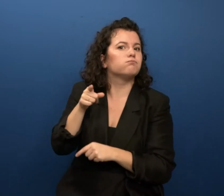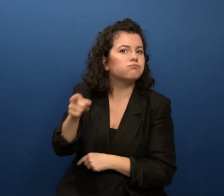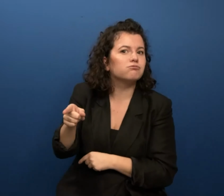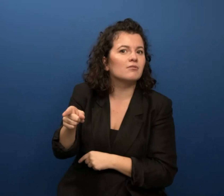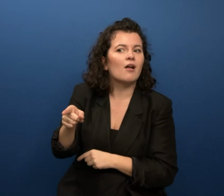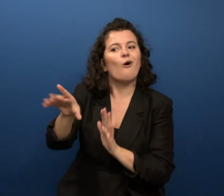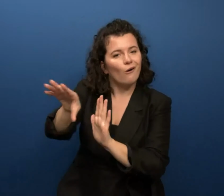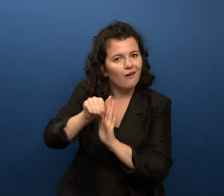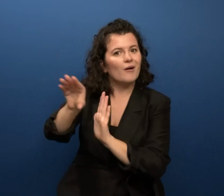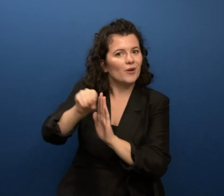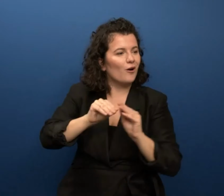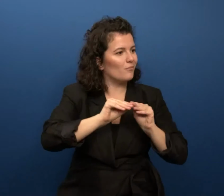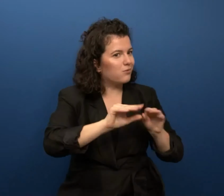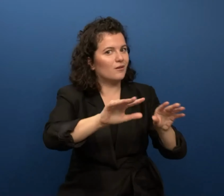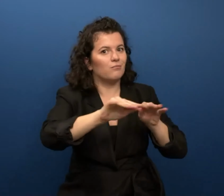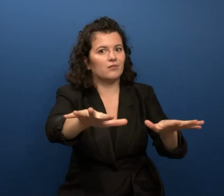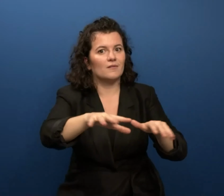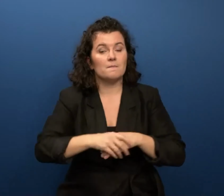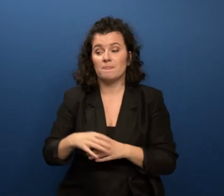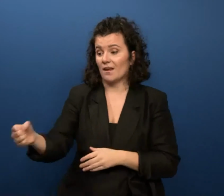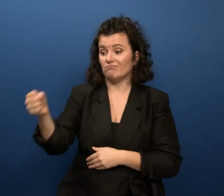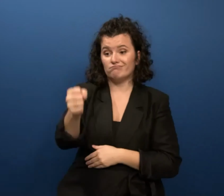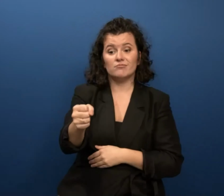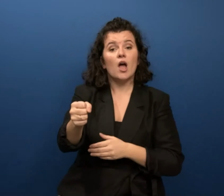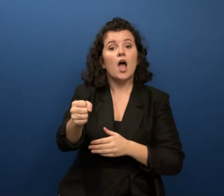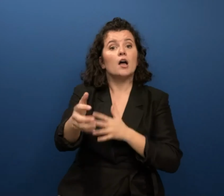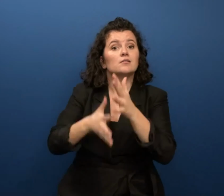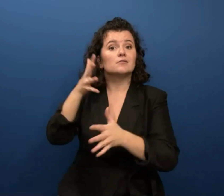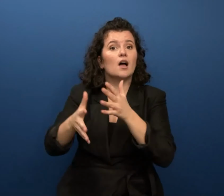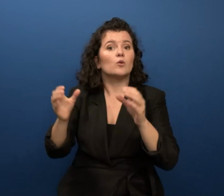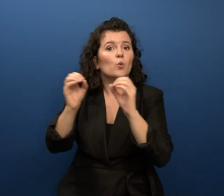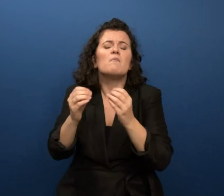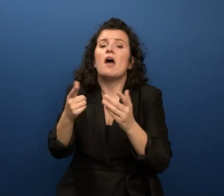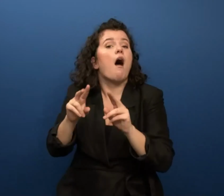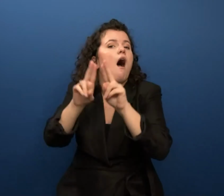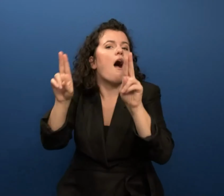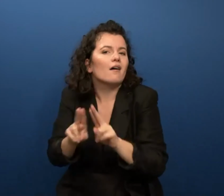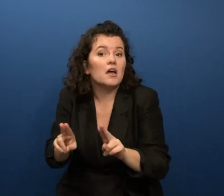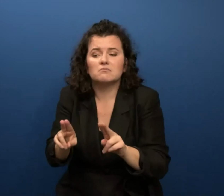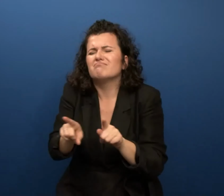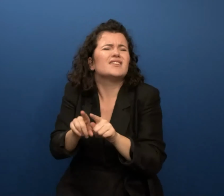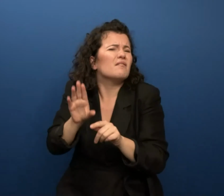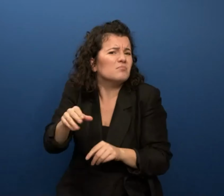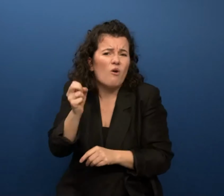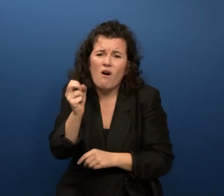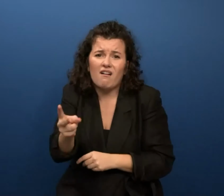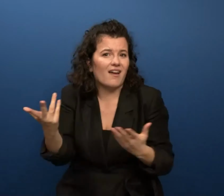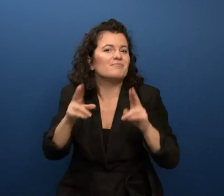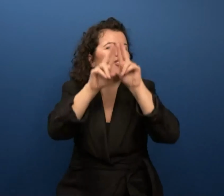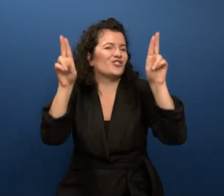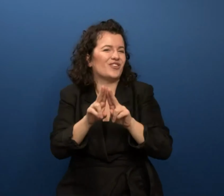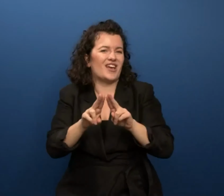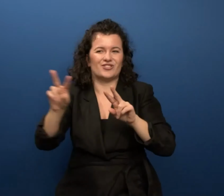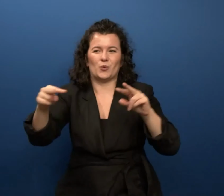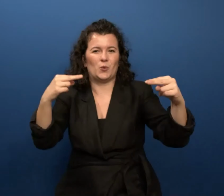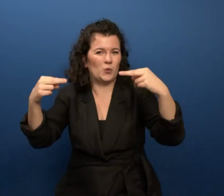do communication without an interpreter, even at international communication and all that, the virtual communication like this one, then we are logging behind